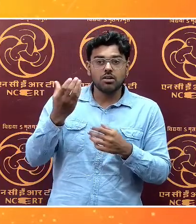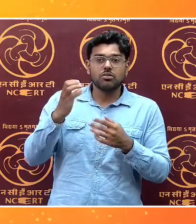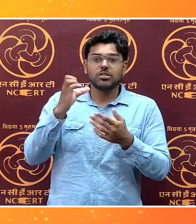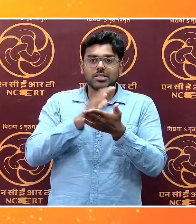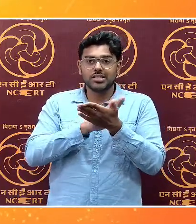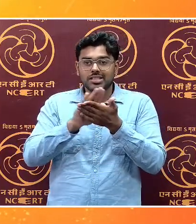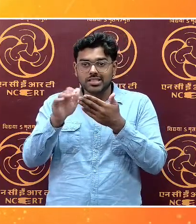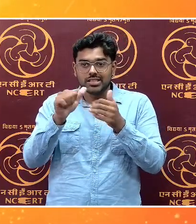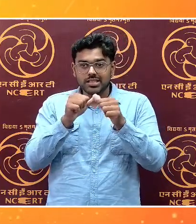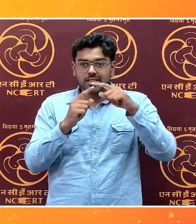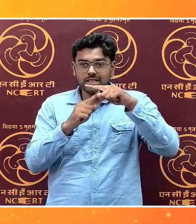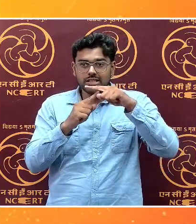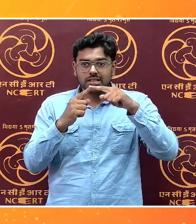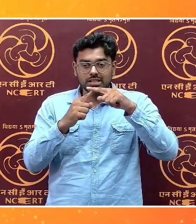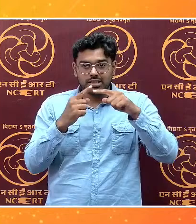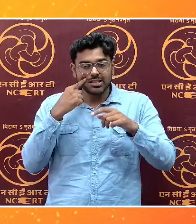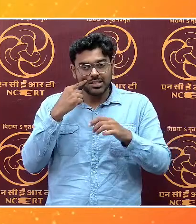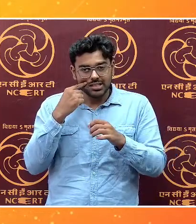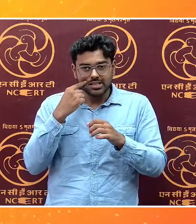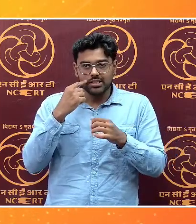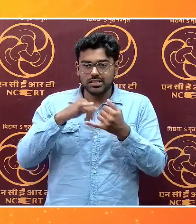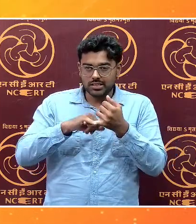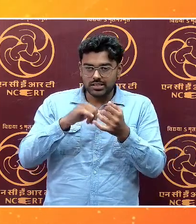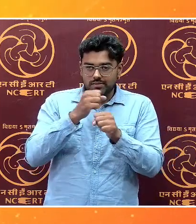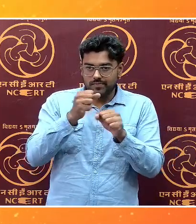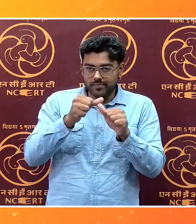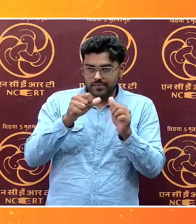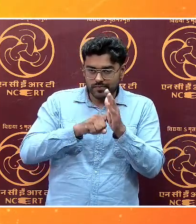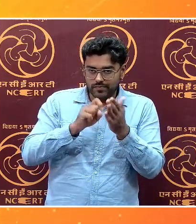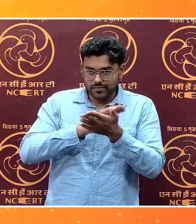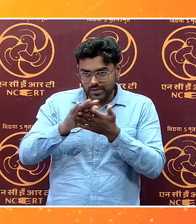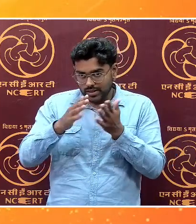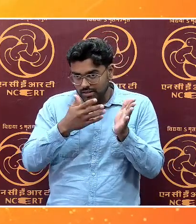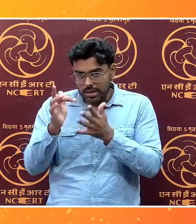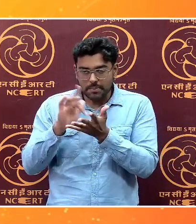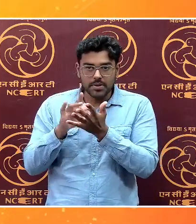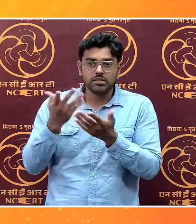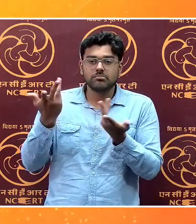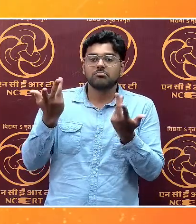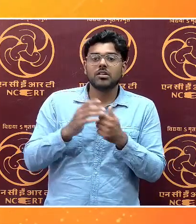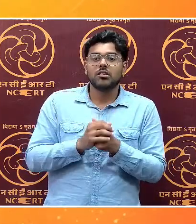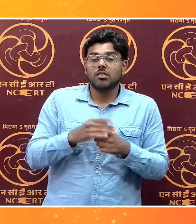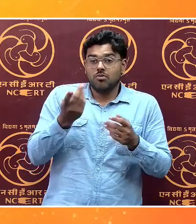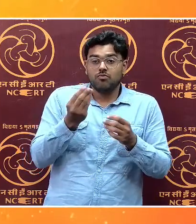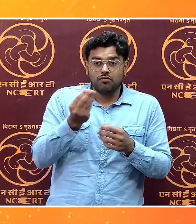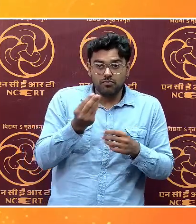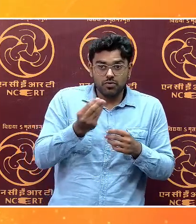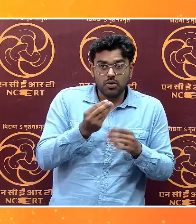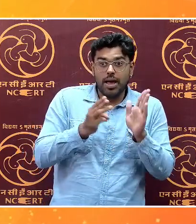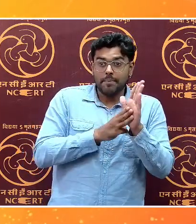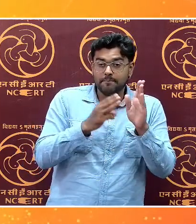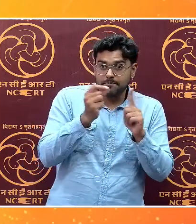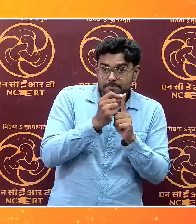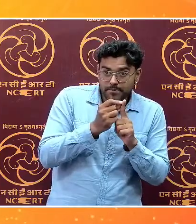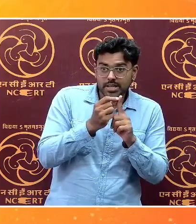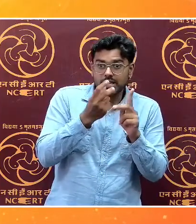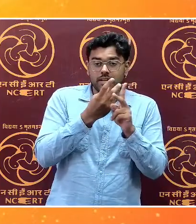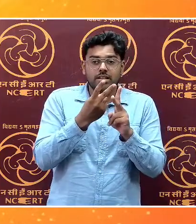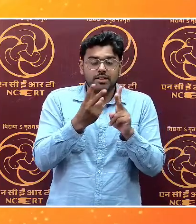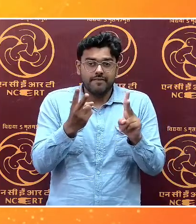And also, it is getting water from some parts of Karnataka, Madhya Pradesh, and Yanam, which is